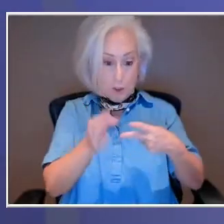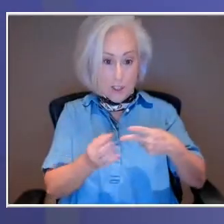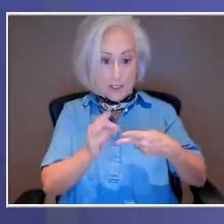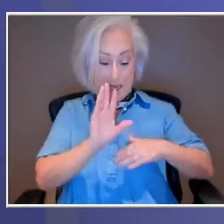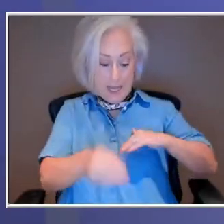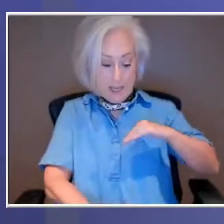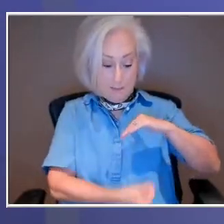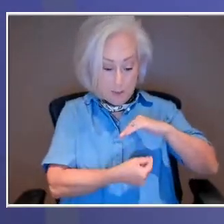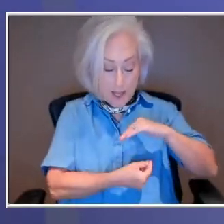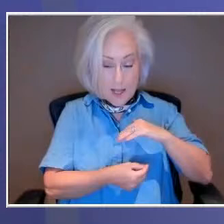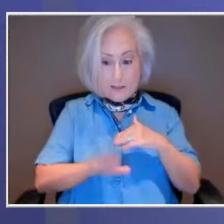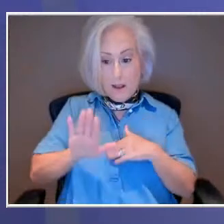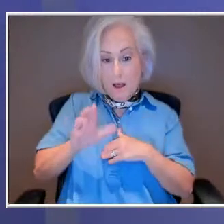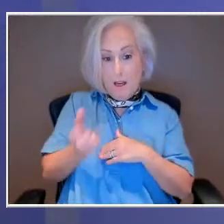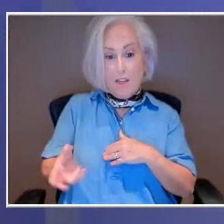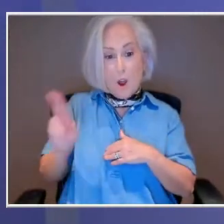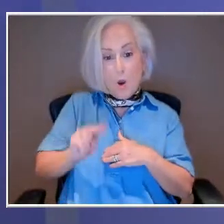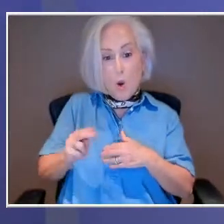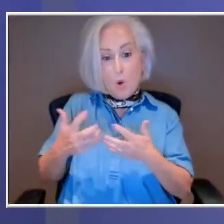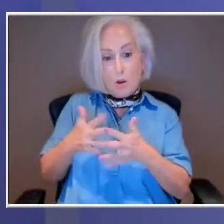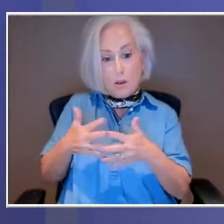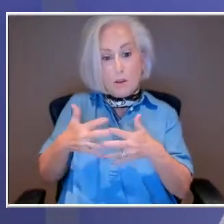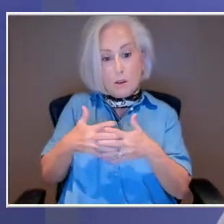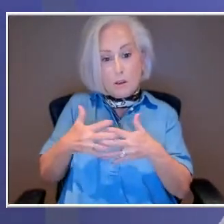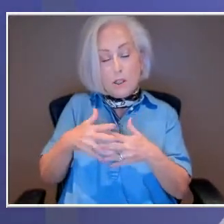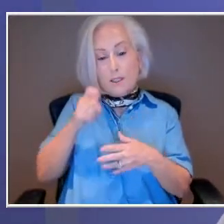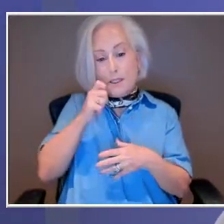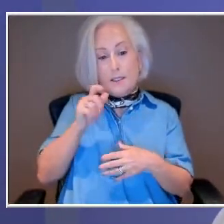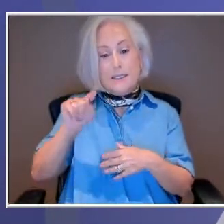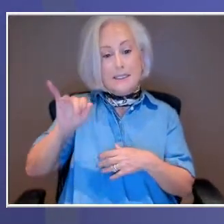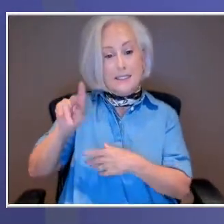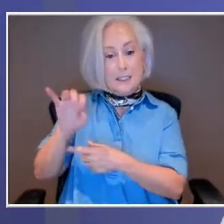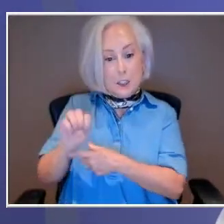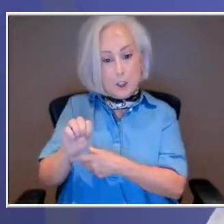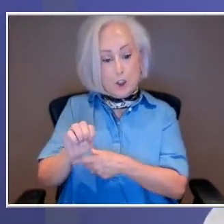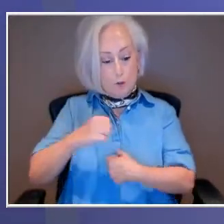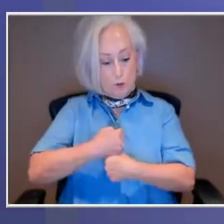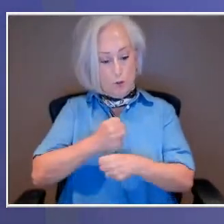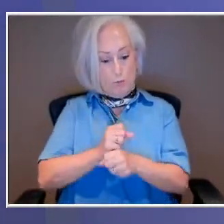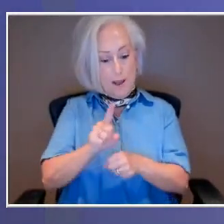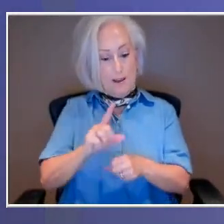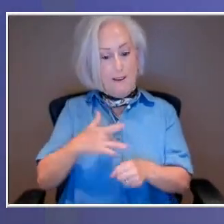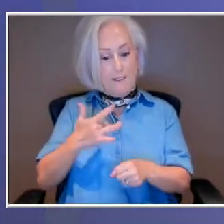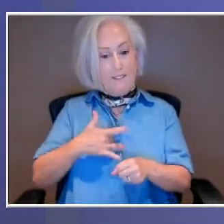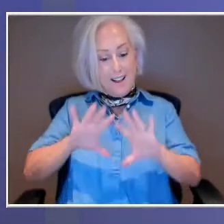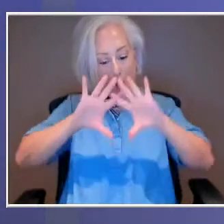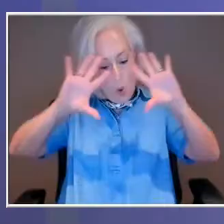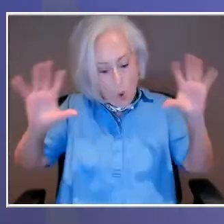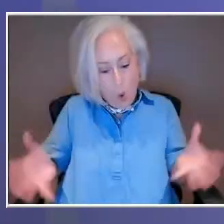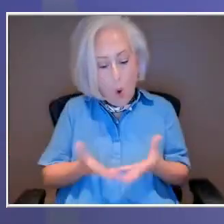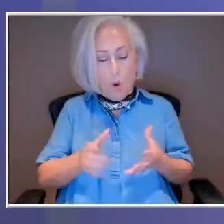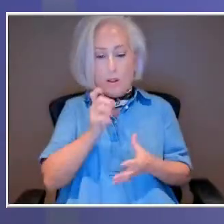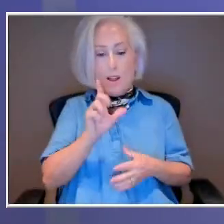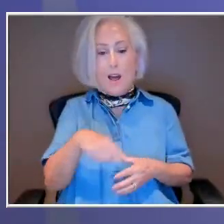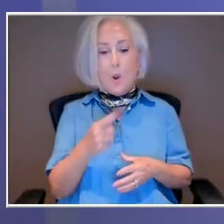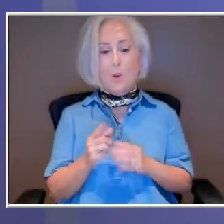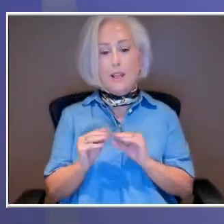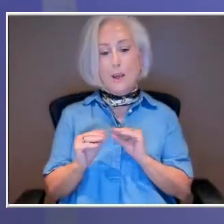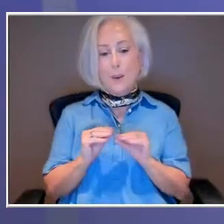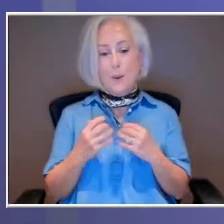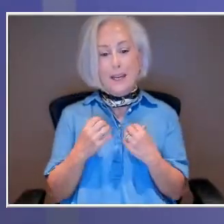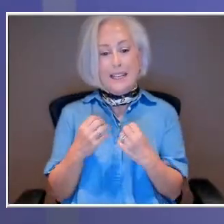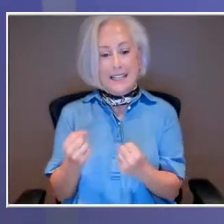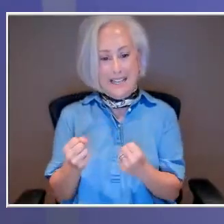tissue, but the goal is to make them feel like whole again and not just simply healed. And so we want to restore both their form as well as